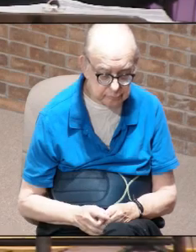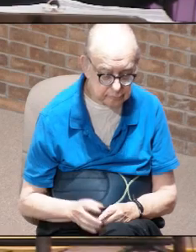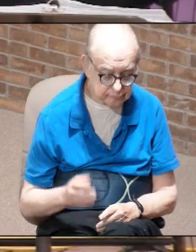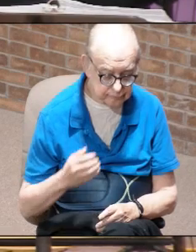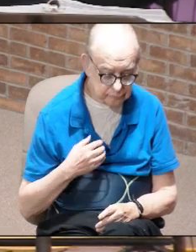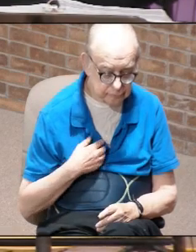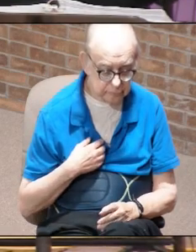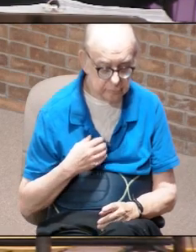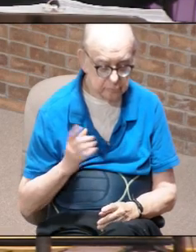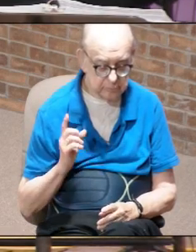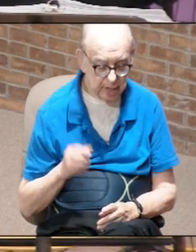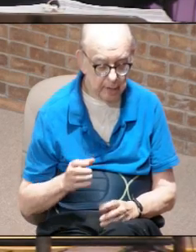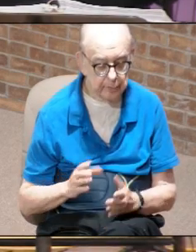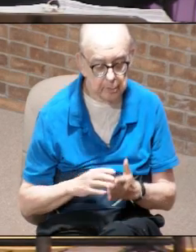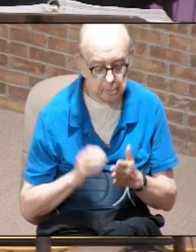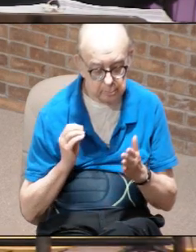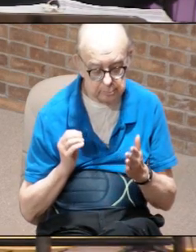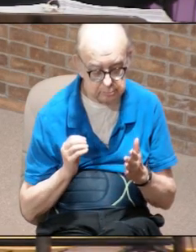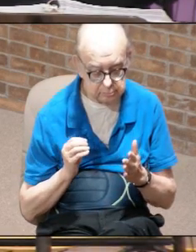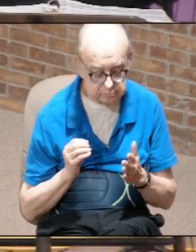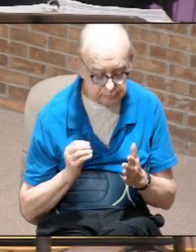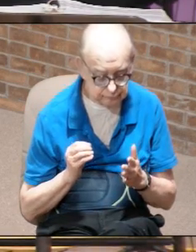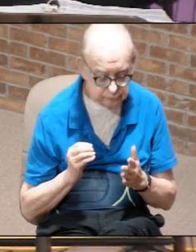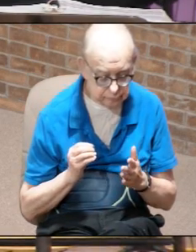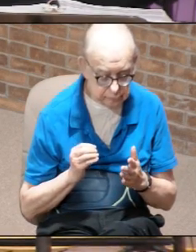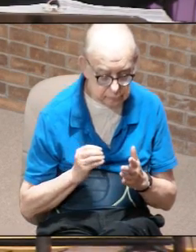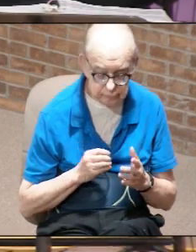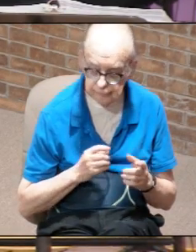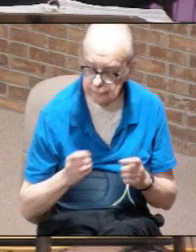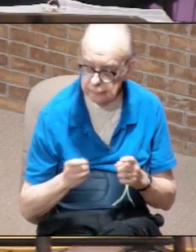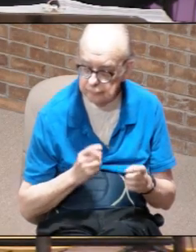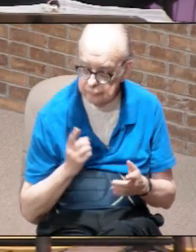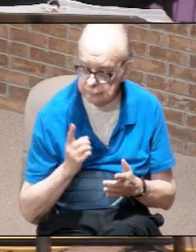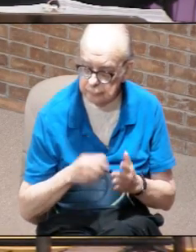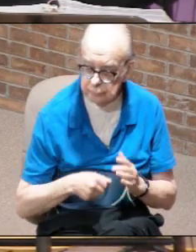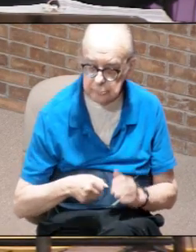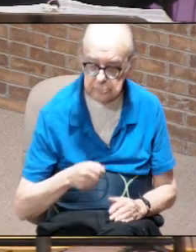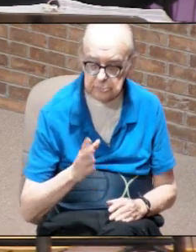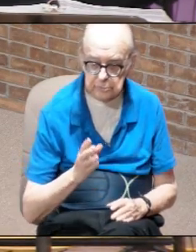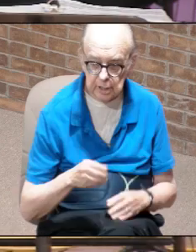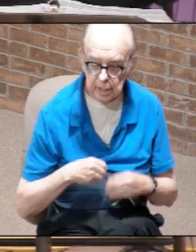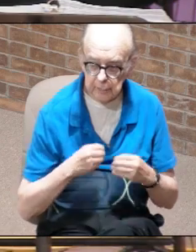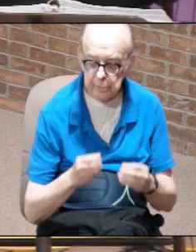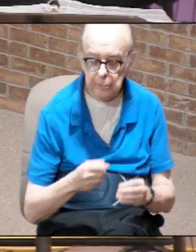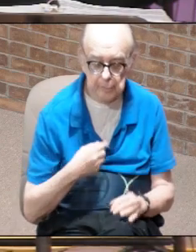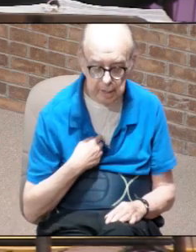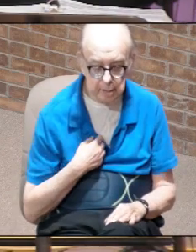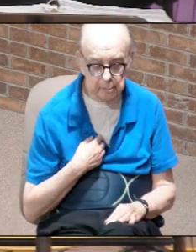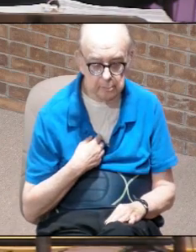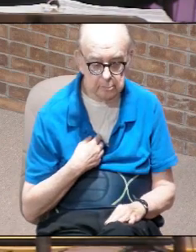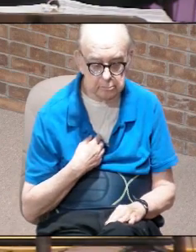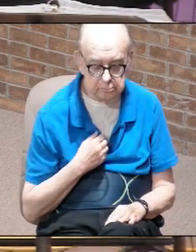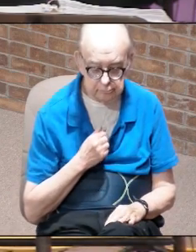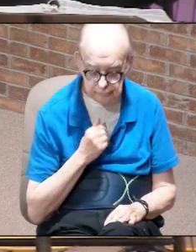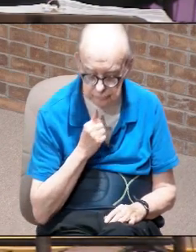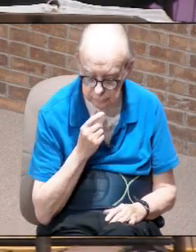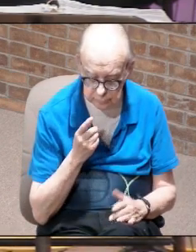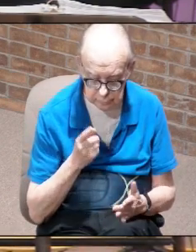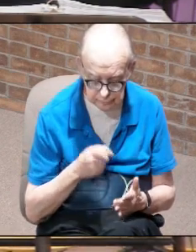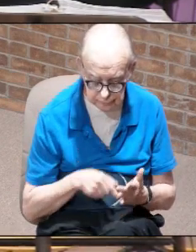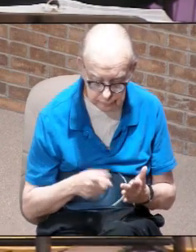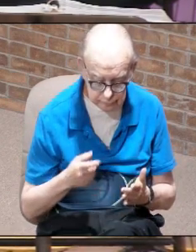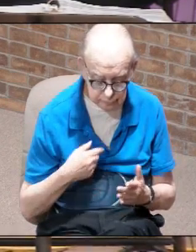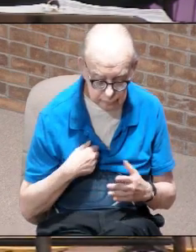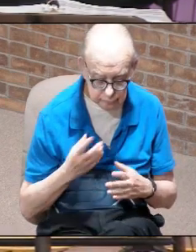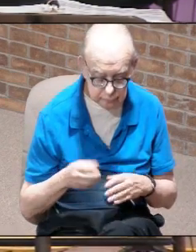I've got to learn to manage what he has given me, not what I'm